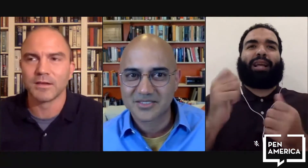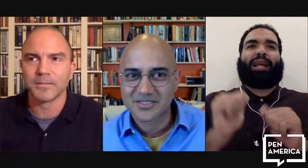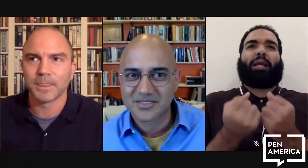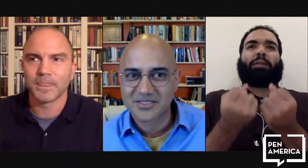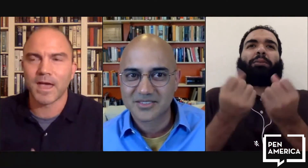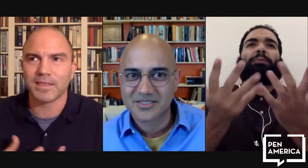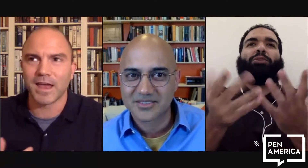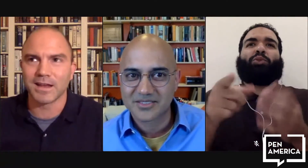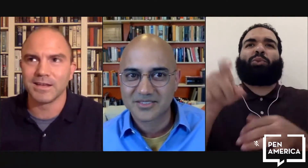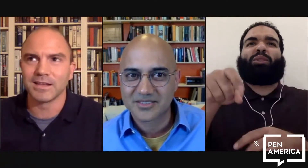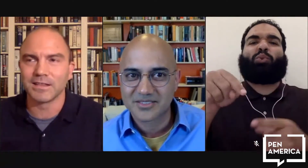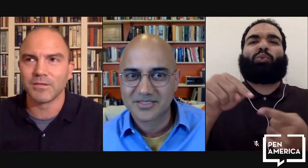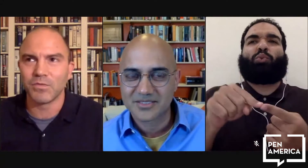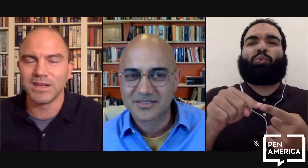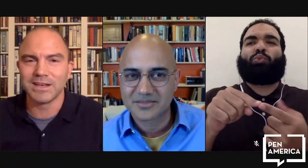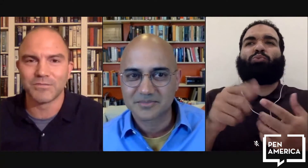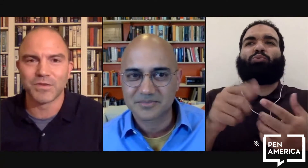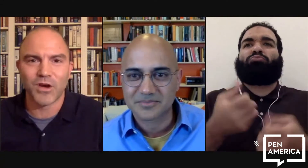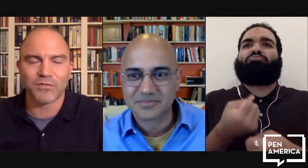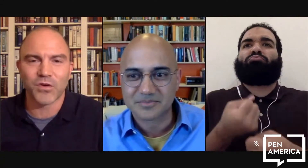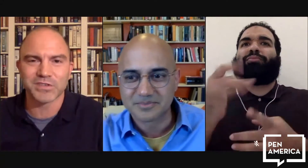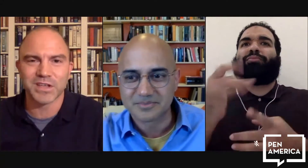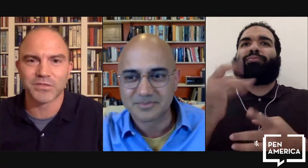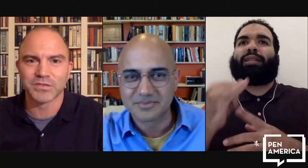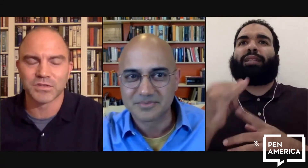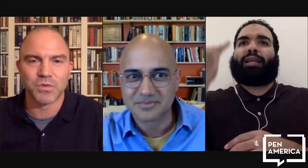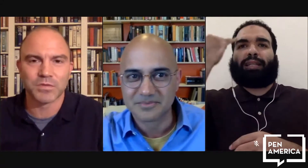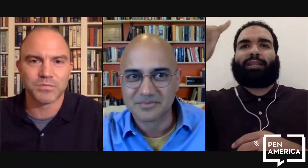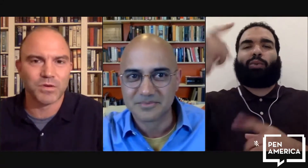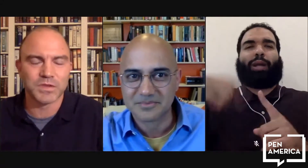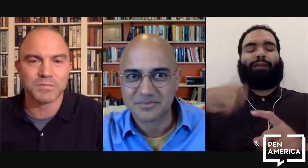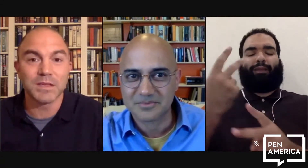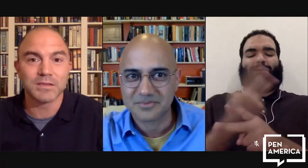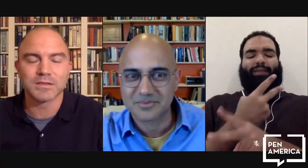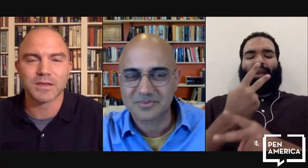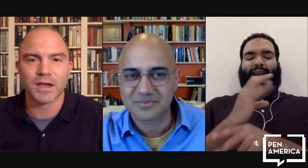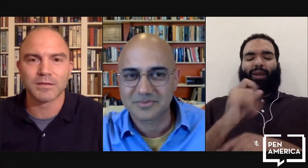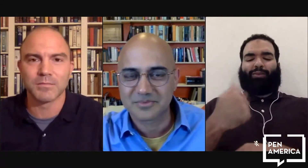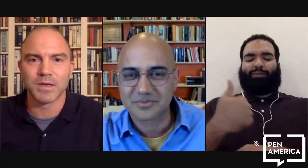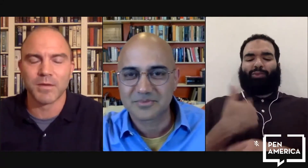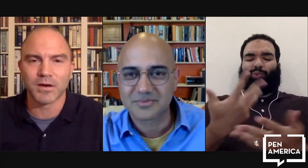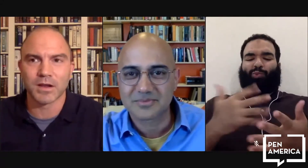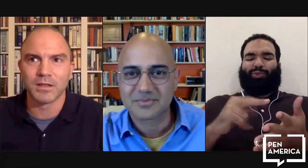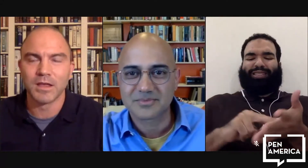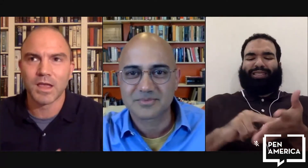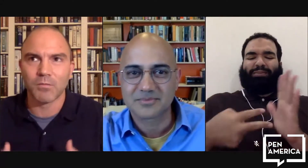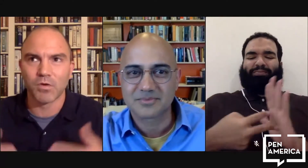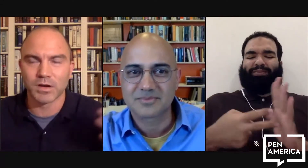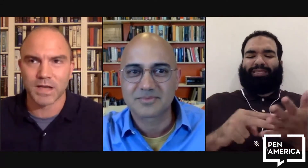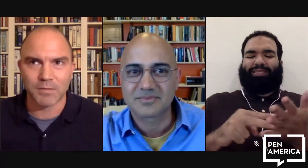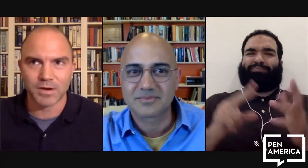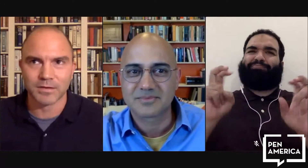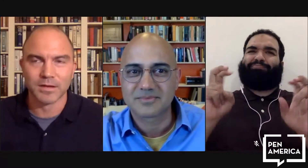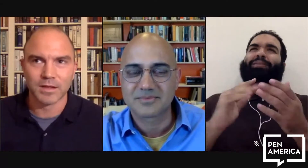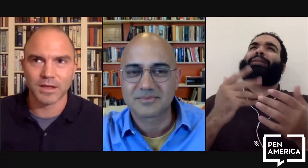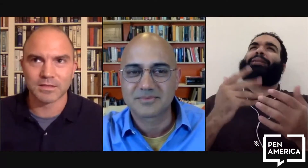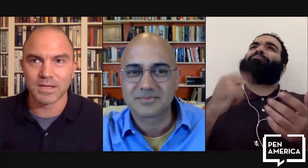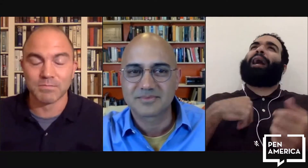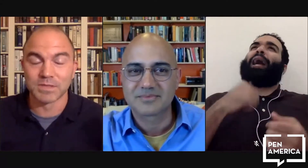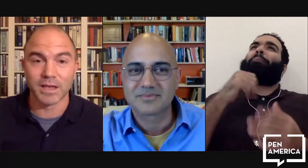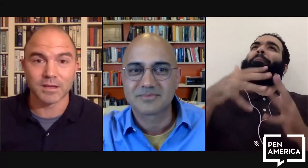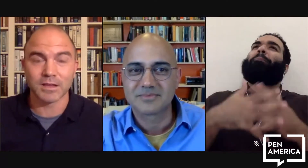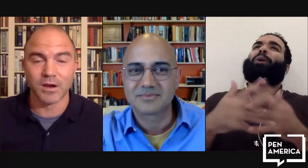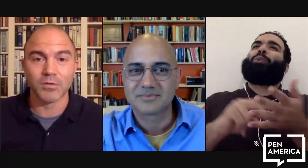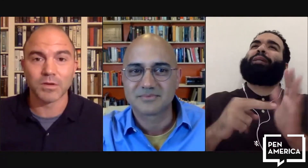convey that idea that we need to figure out for ourselves just what this means to be American? And we're at a time when it